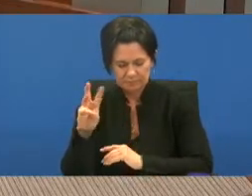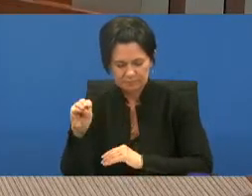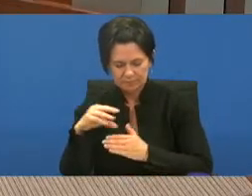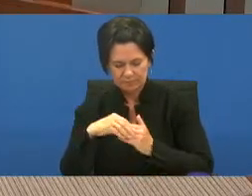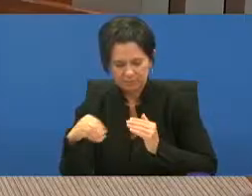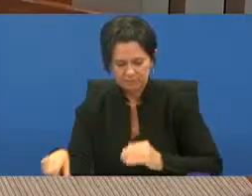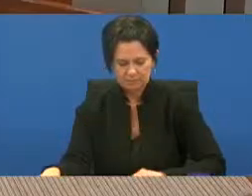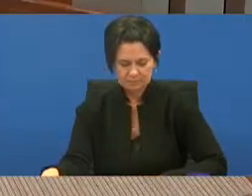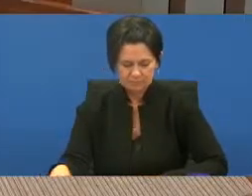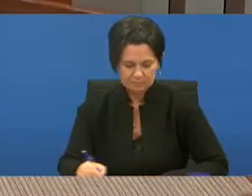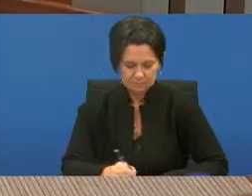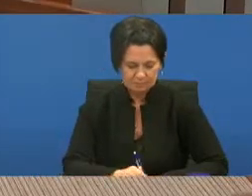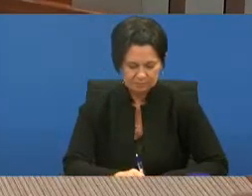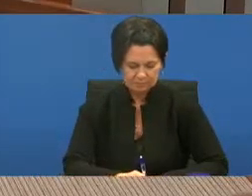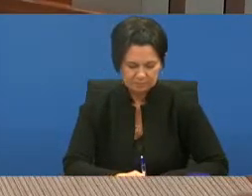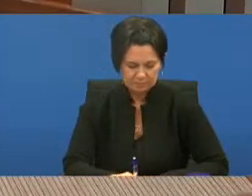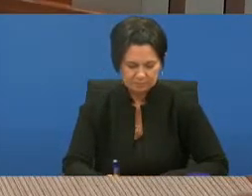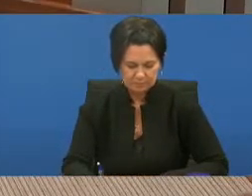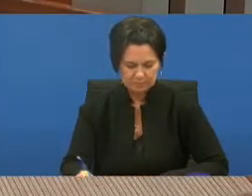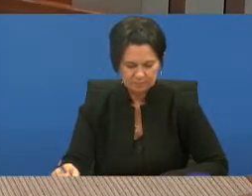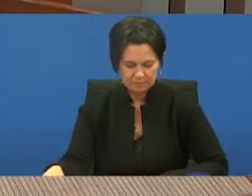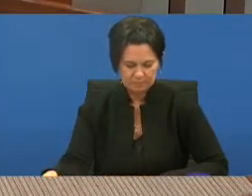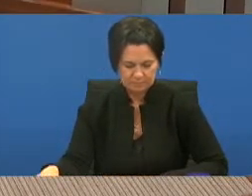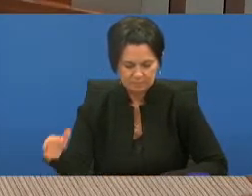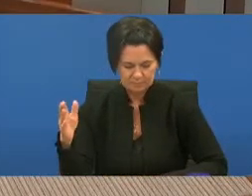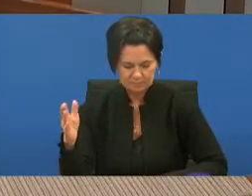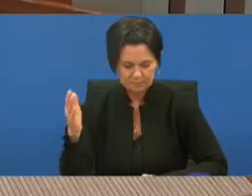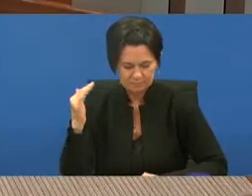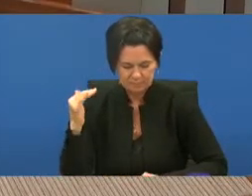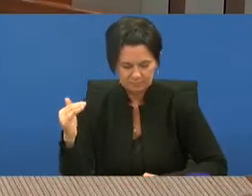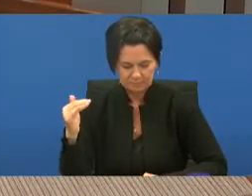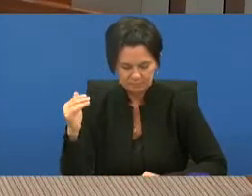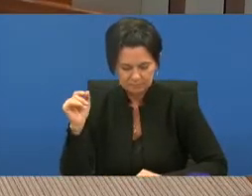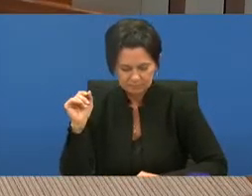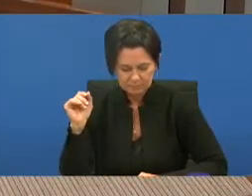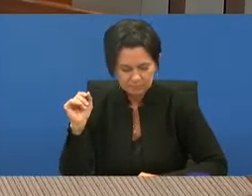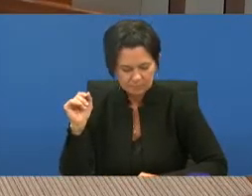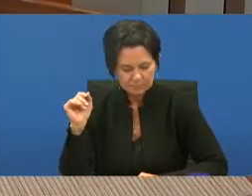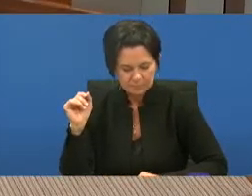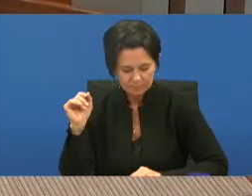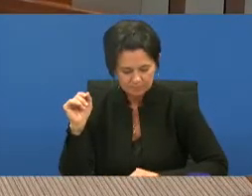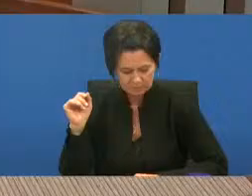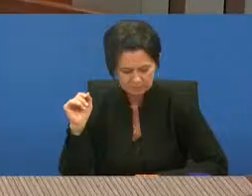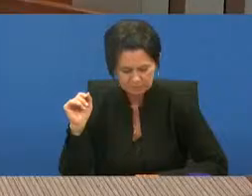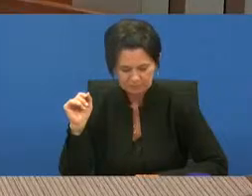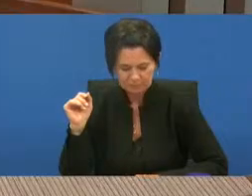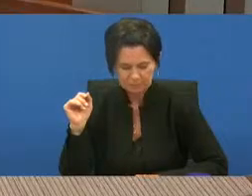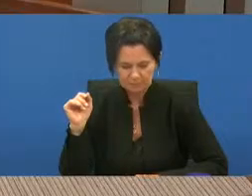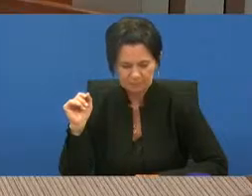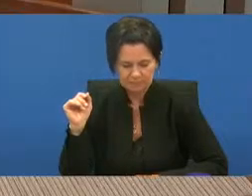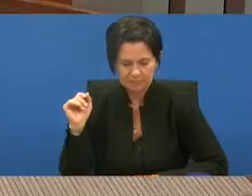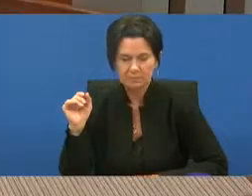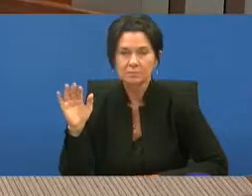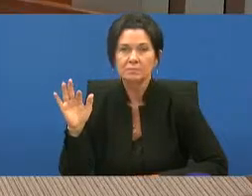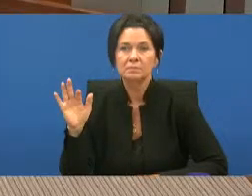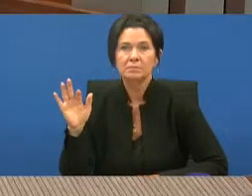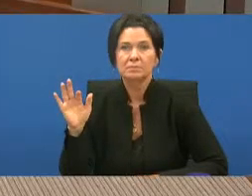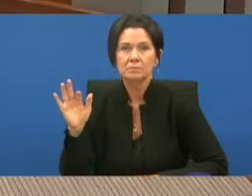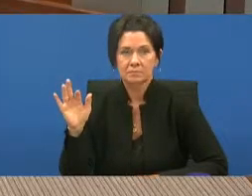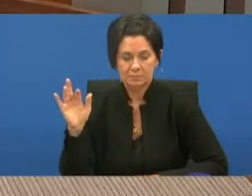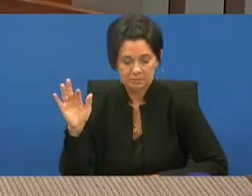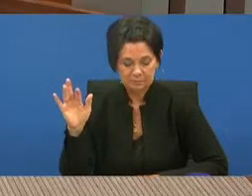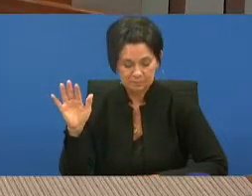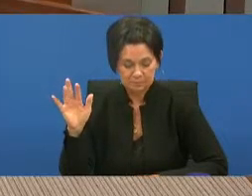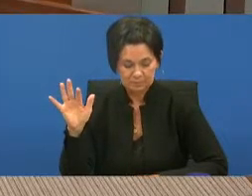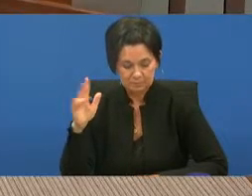$8,592,660. Anyone here wishing to speak on this item? Seeing none, go to council. We have a motion by Councilwoman Adams, second by Councilwoman Harris.